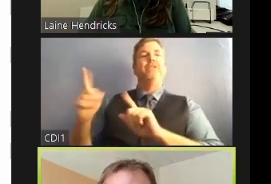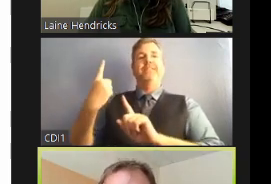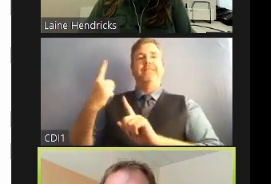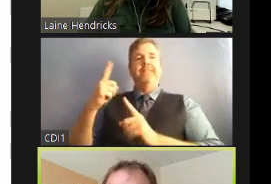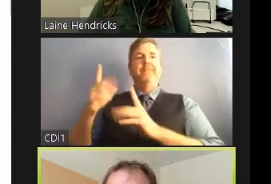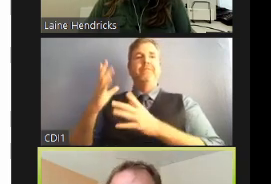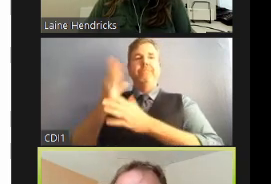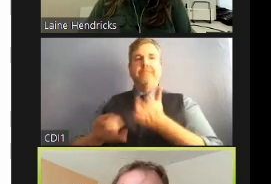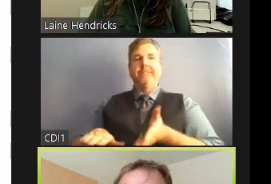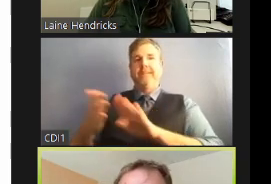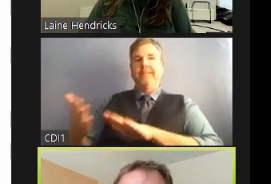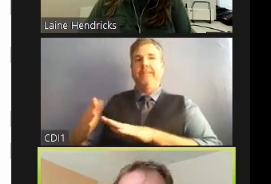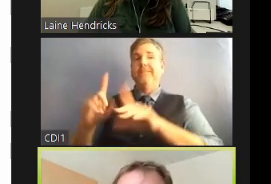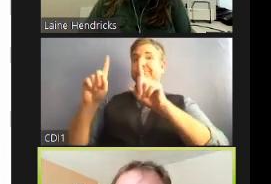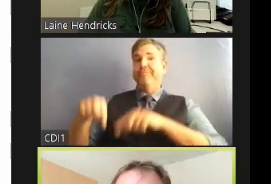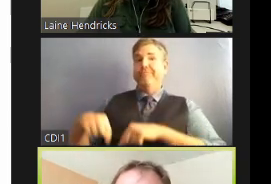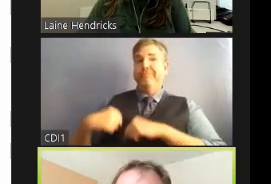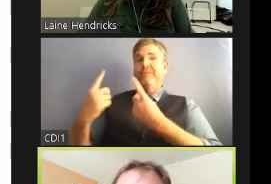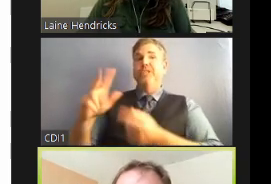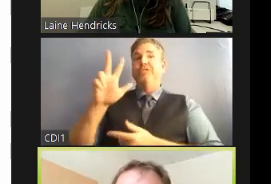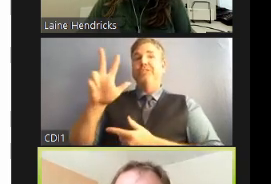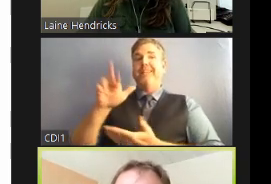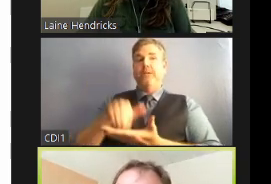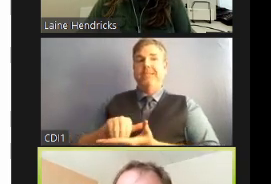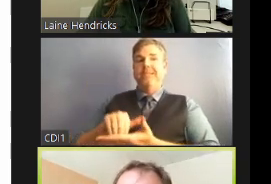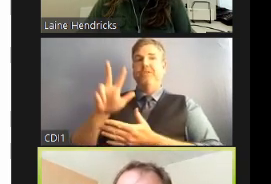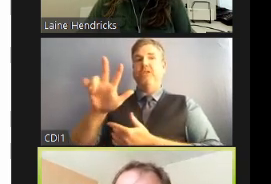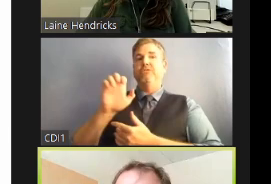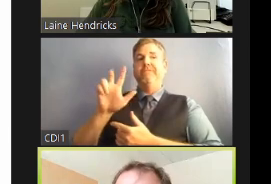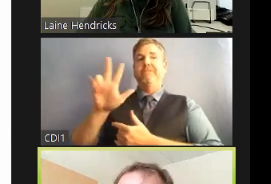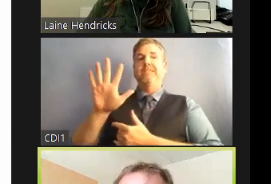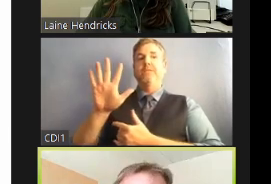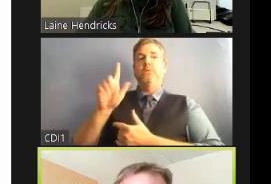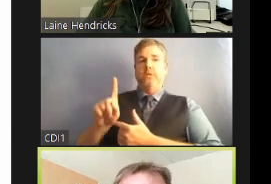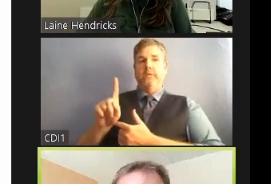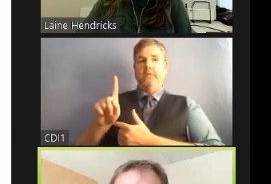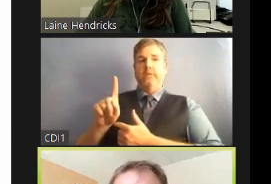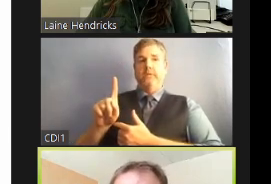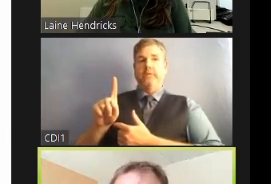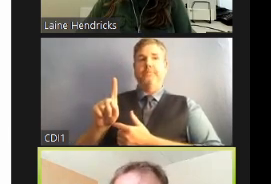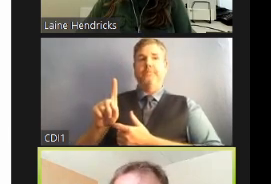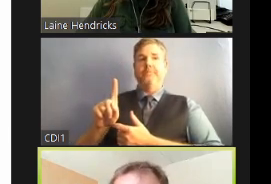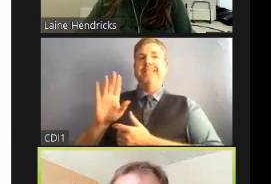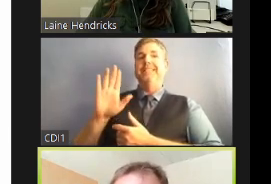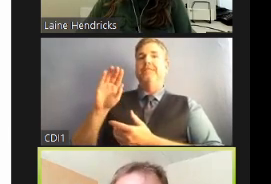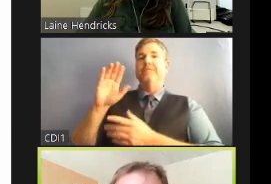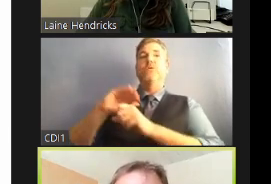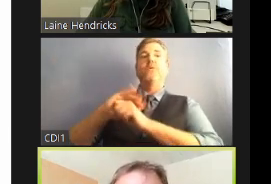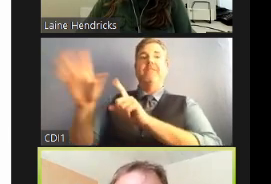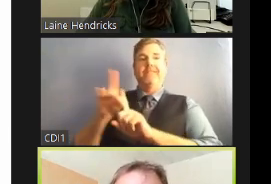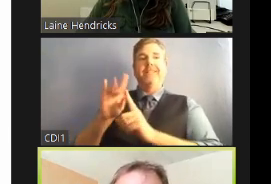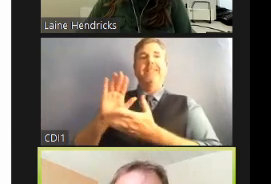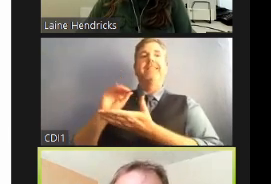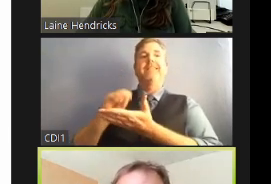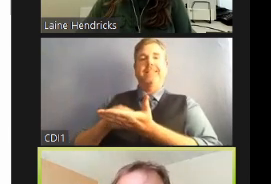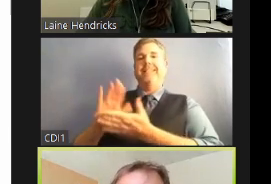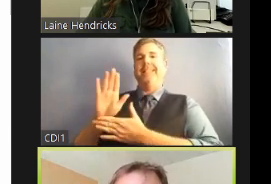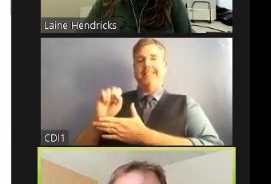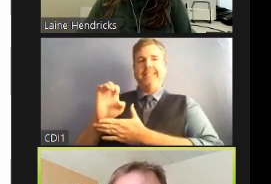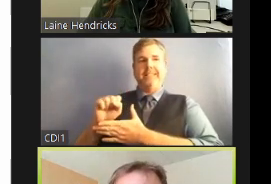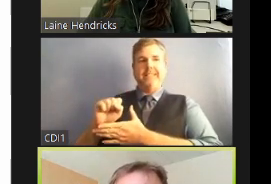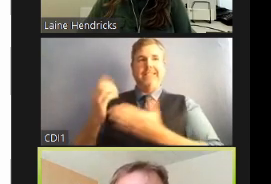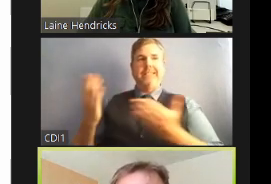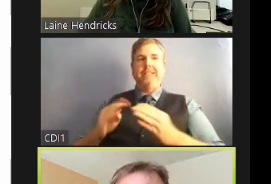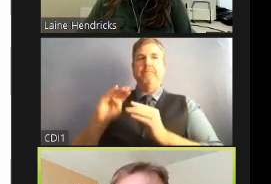3,351 cases in Marin, and we're about 160 days into our the mobilization of our